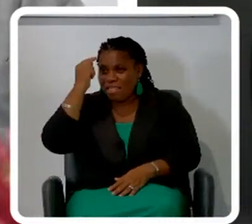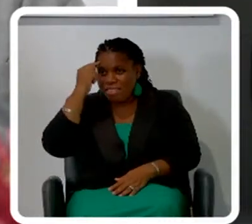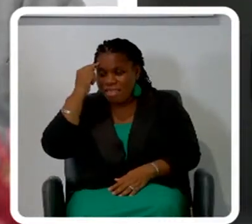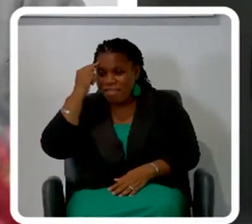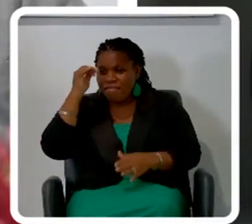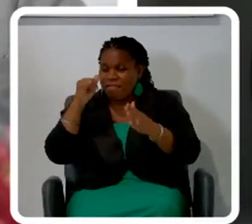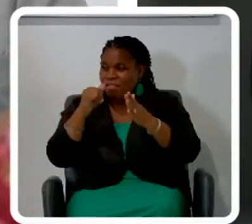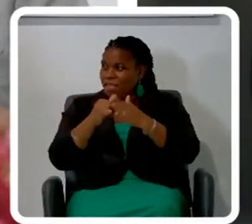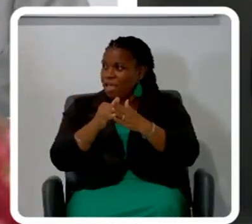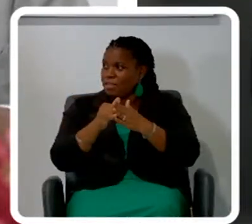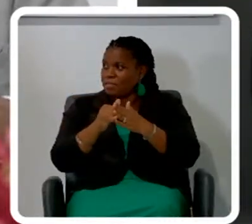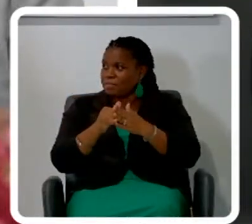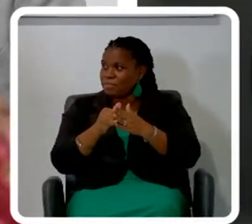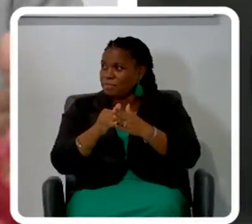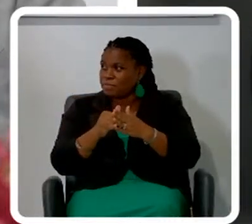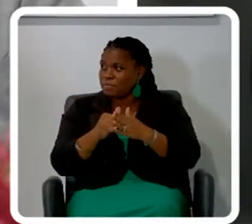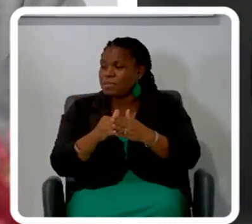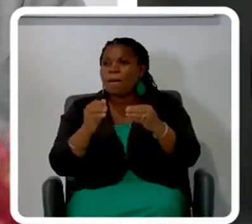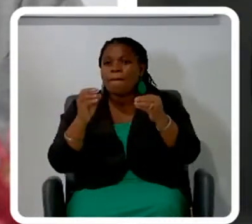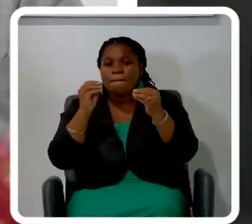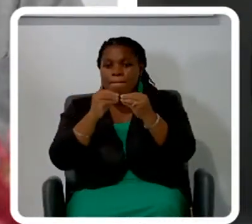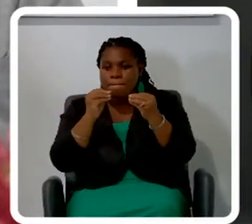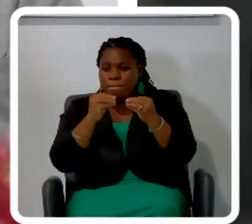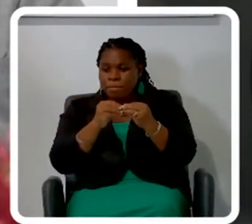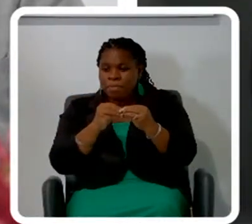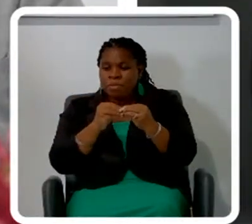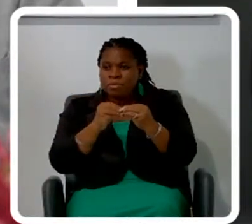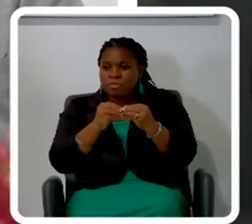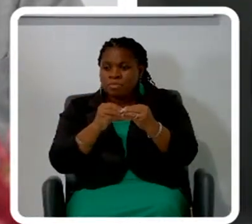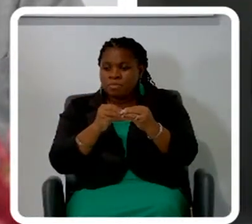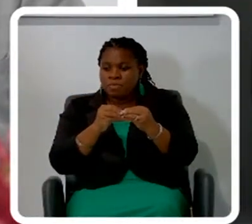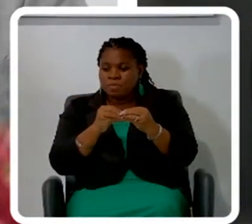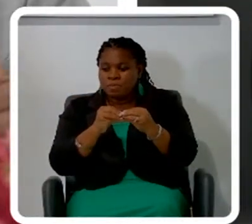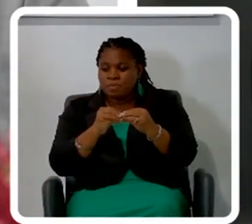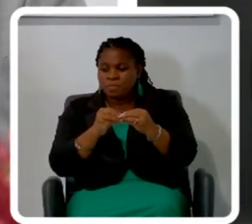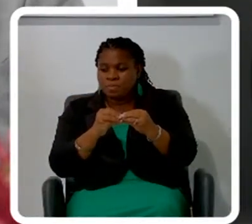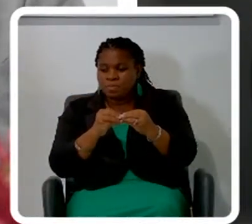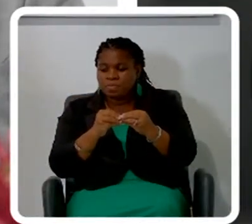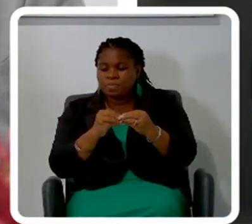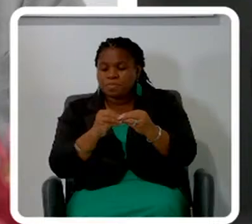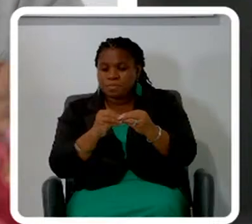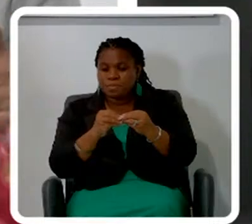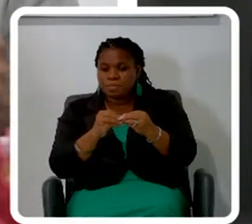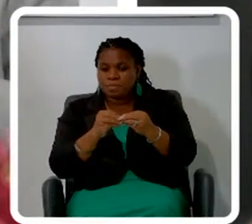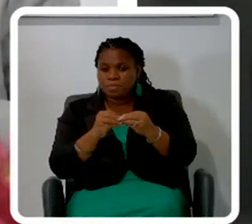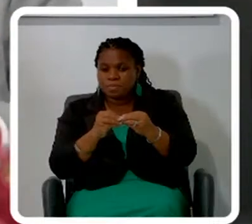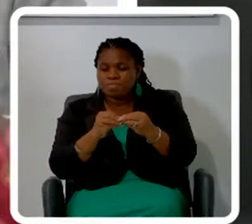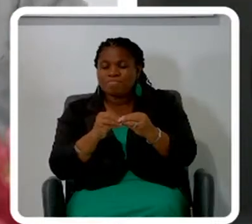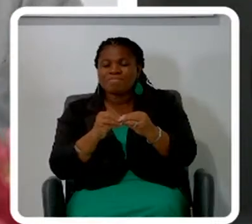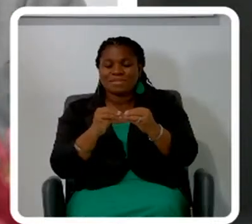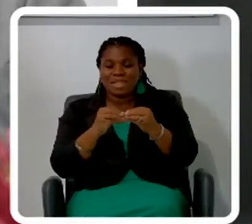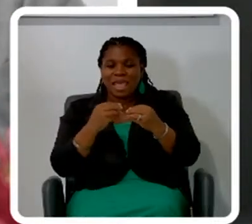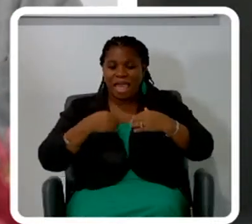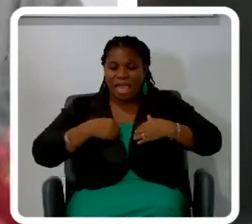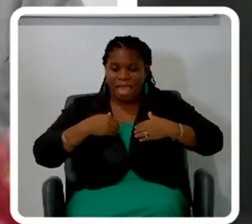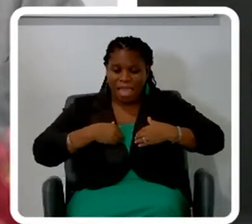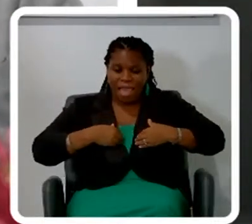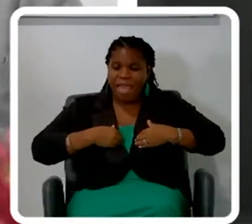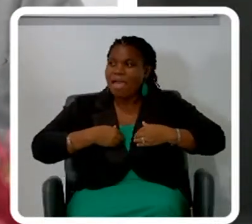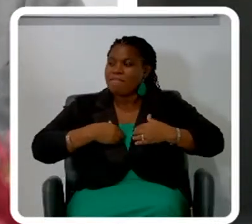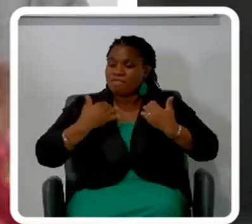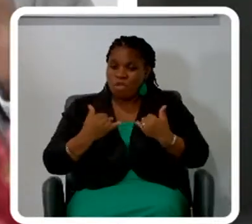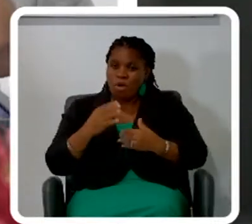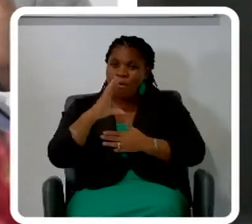Mexico, to which a number of Caribbean islands or countries have signed on to sue the gun manufacturers,